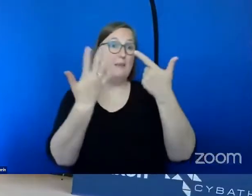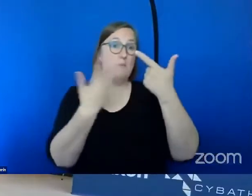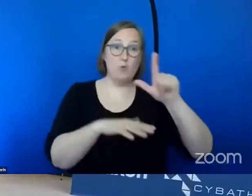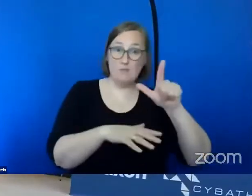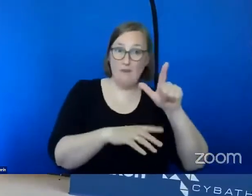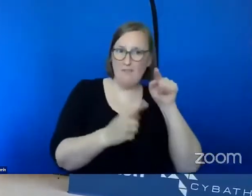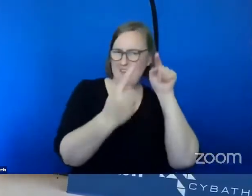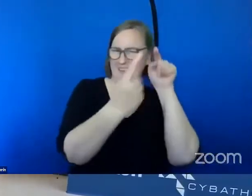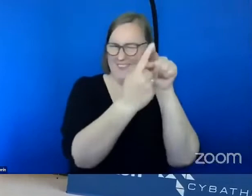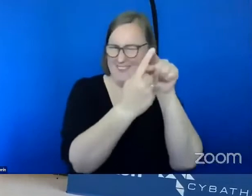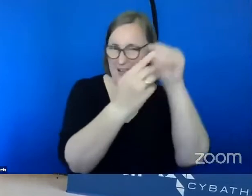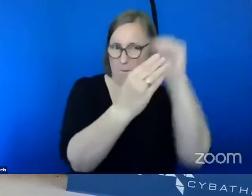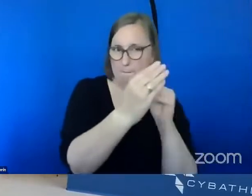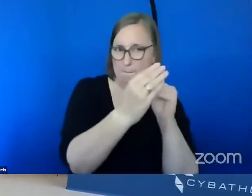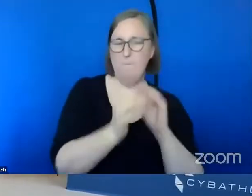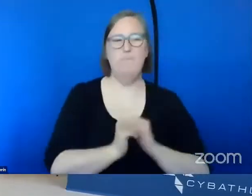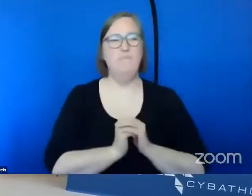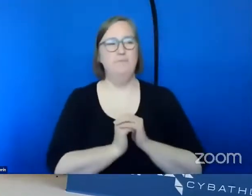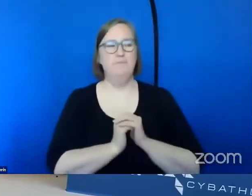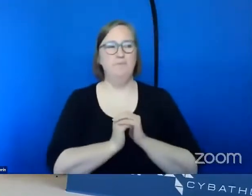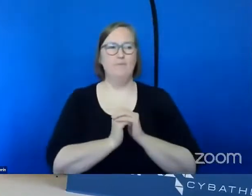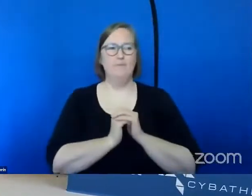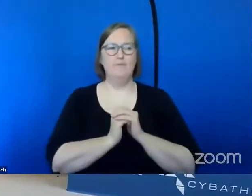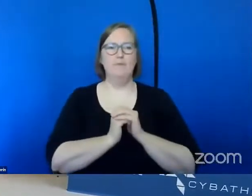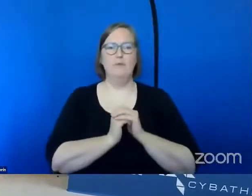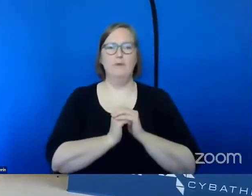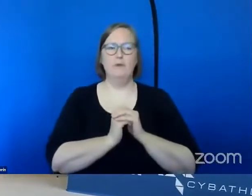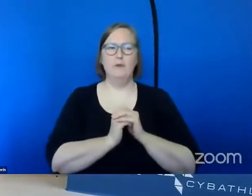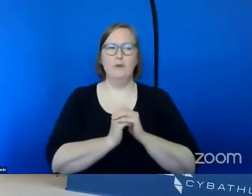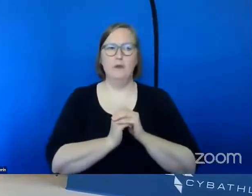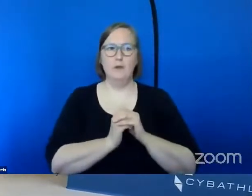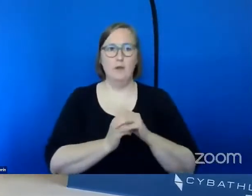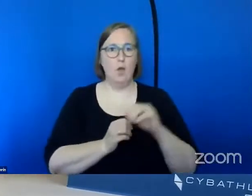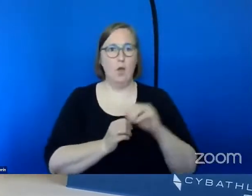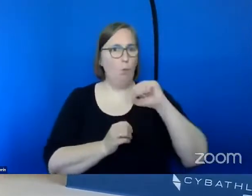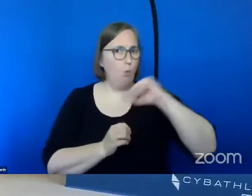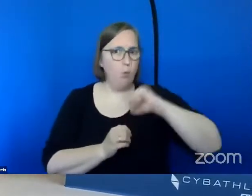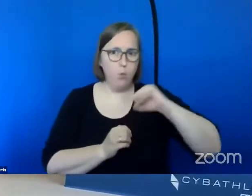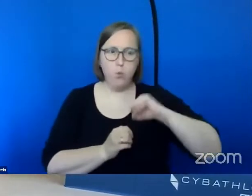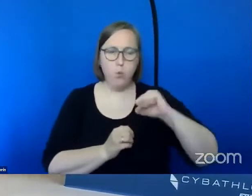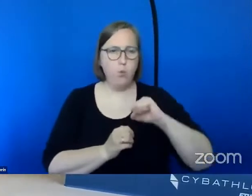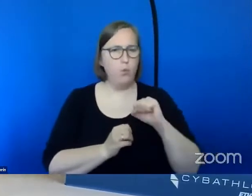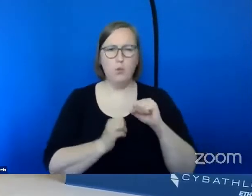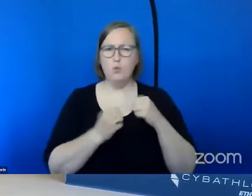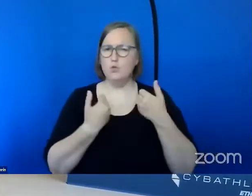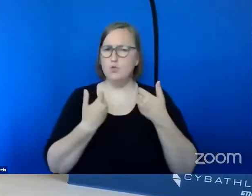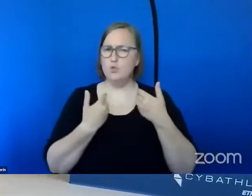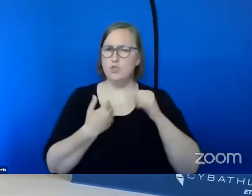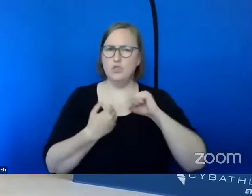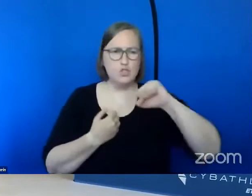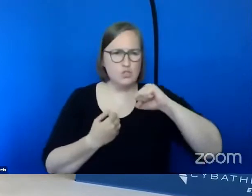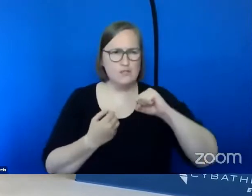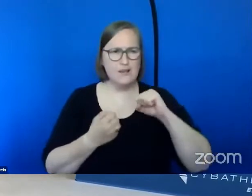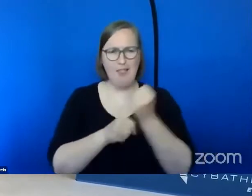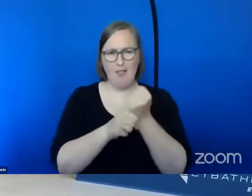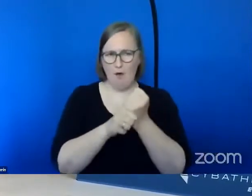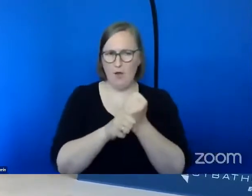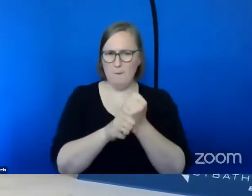dreaded for many Lego brick. He dropped it in his first heat, and he's dropped it again, but he's kept it on the